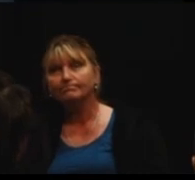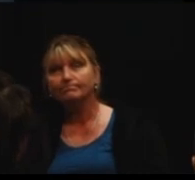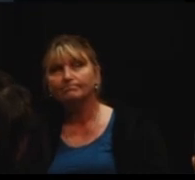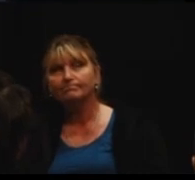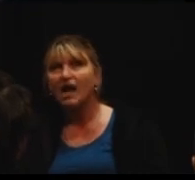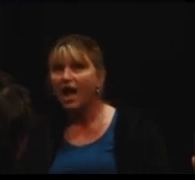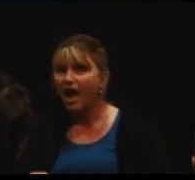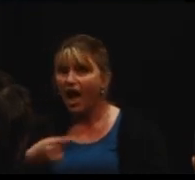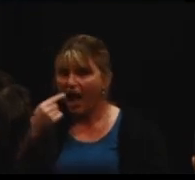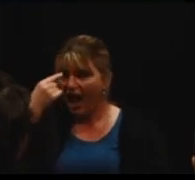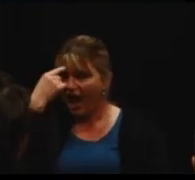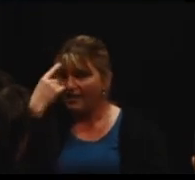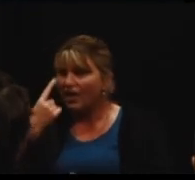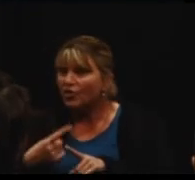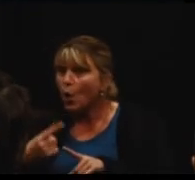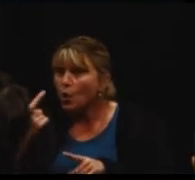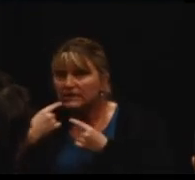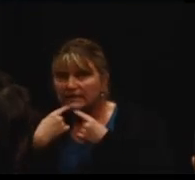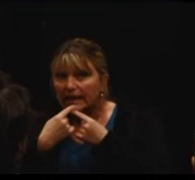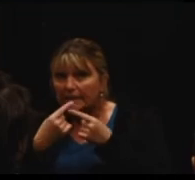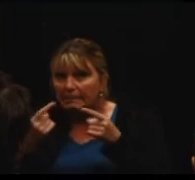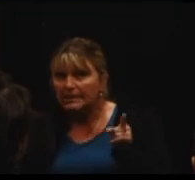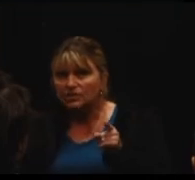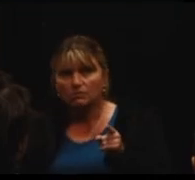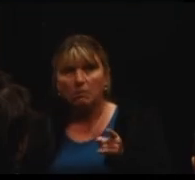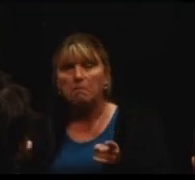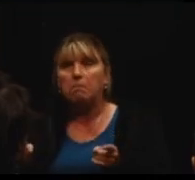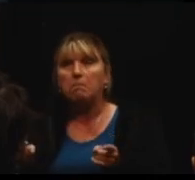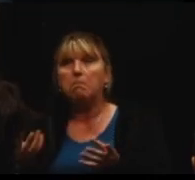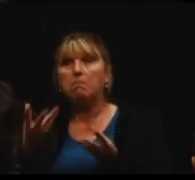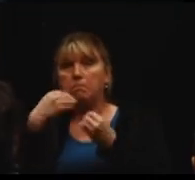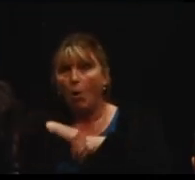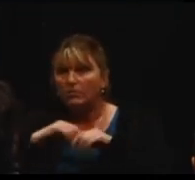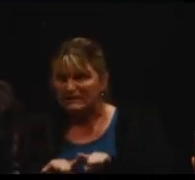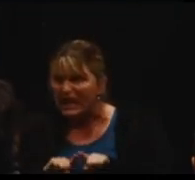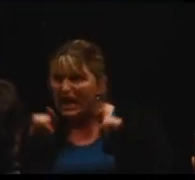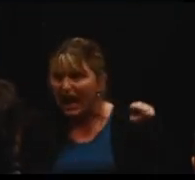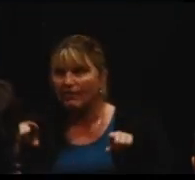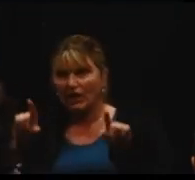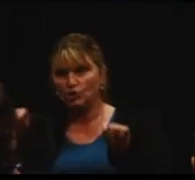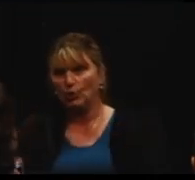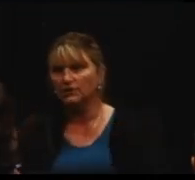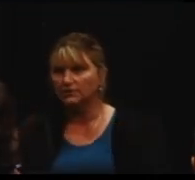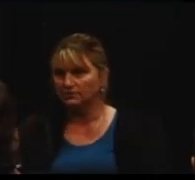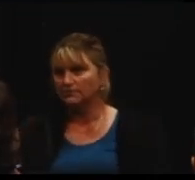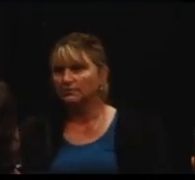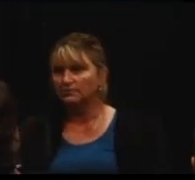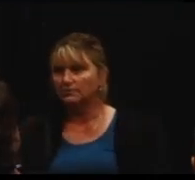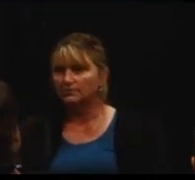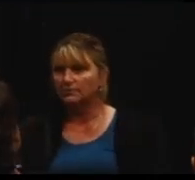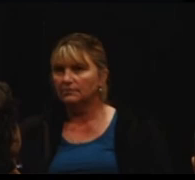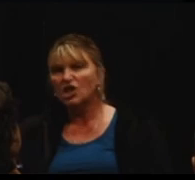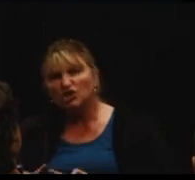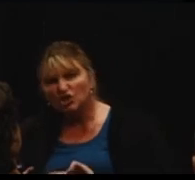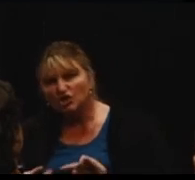I think the urgency message really, really struck a chord with us. Let's just get out there and get doing it. Let's take people on who have got